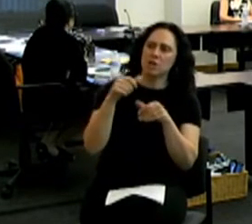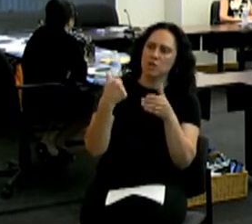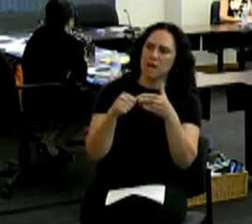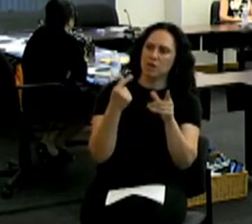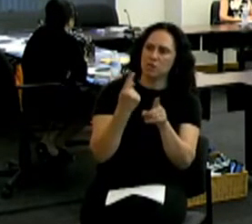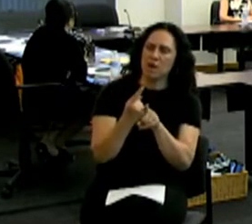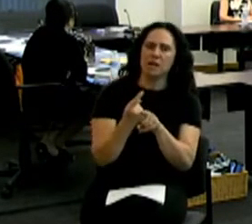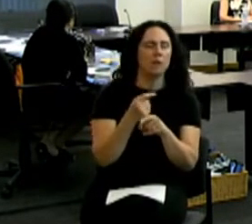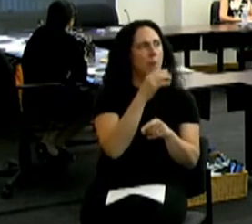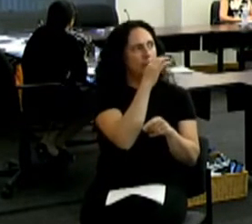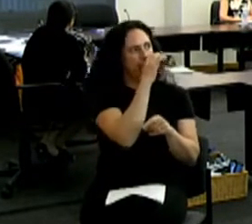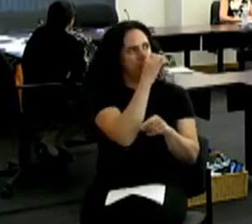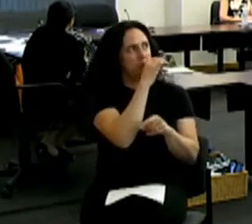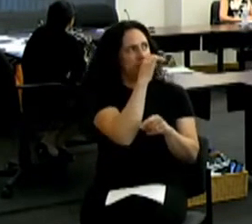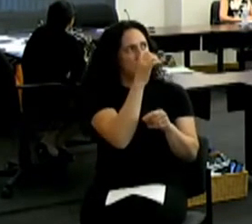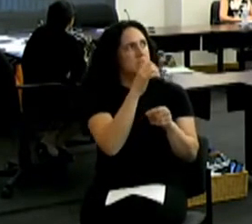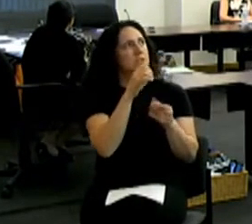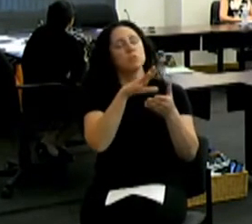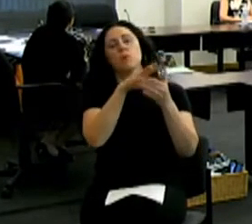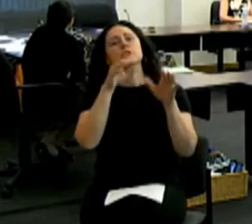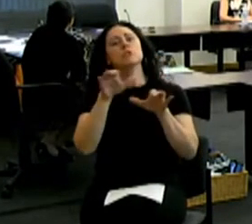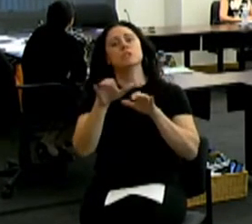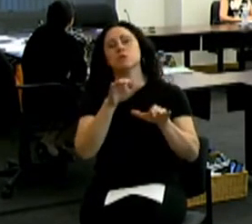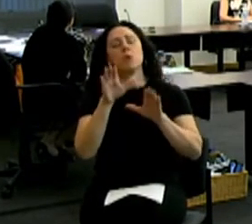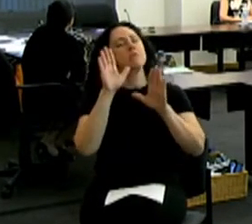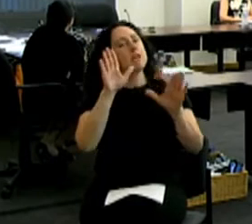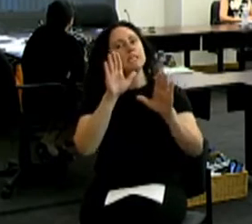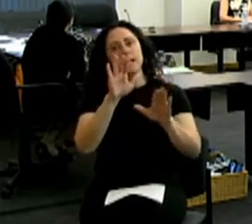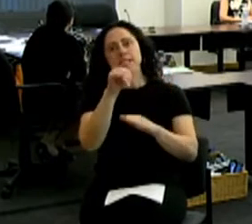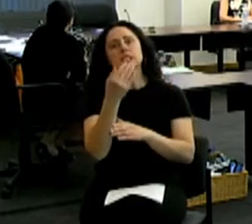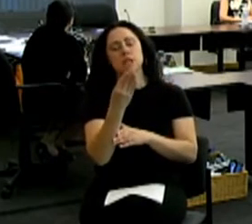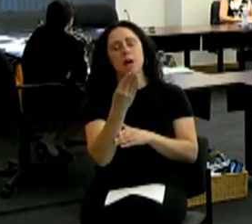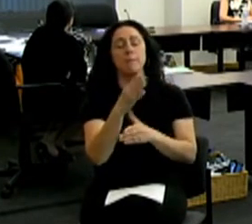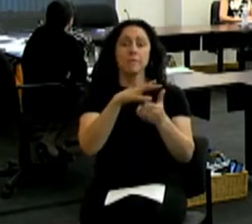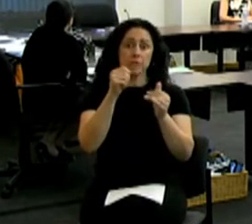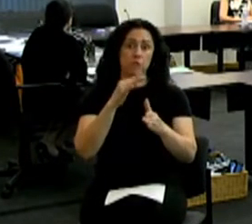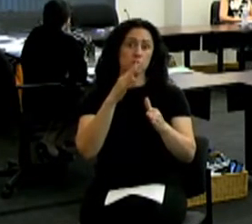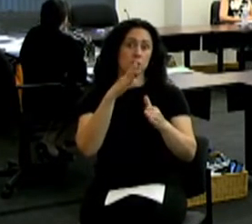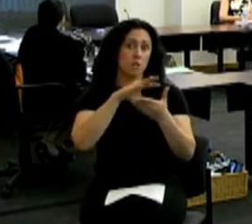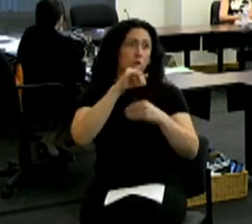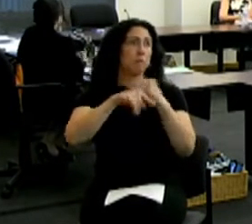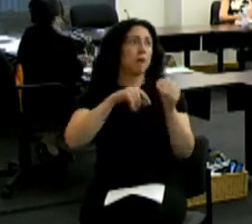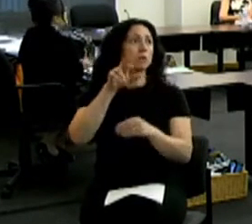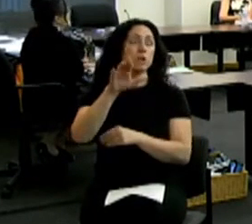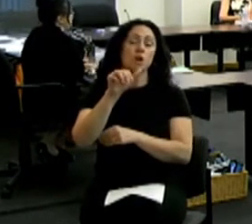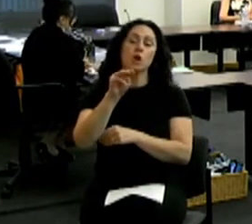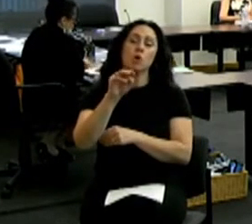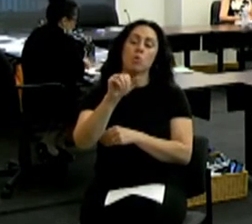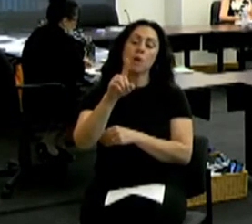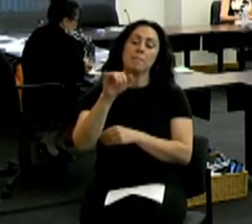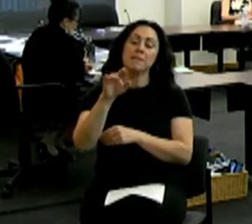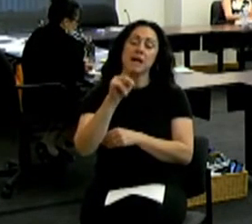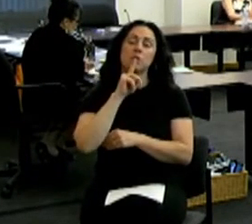or emails. The students do a fantastic job for the Blazer. The students learn about Ramadan. I thought it was a really well written and